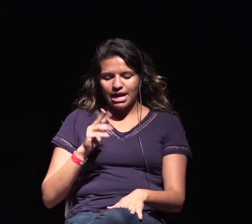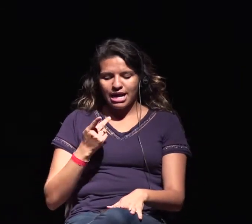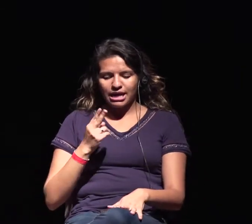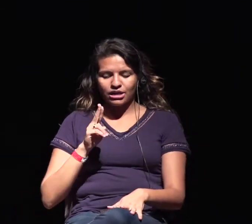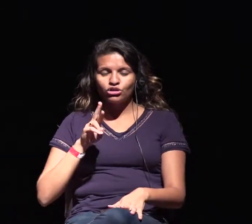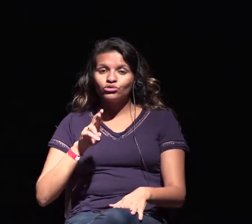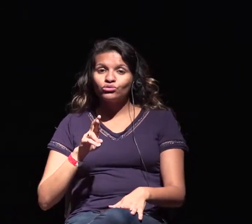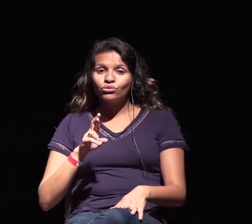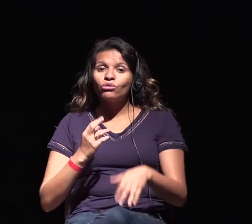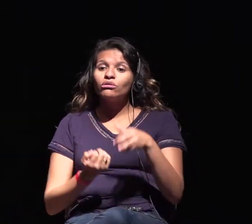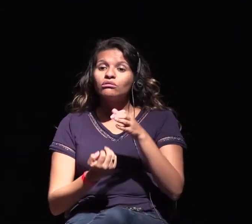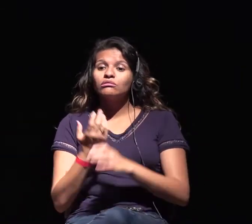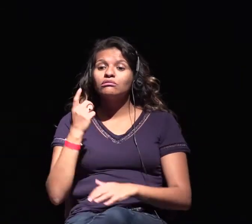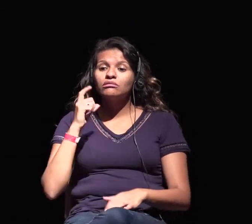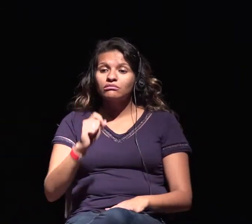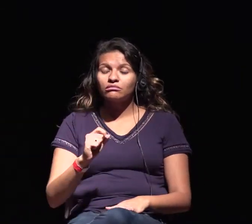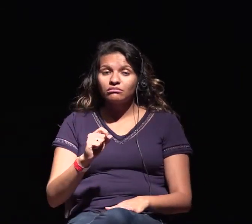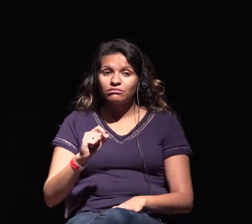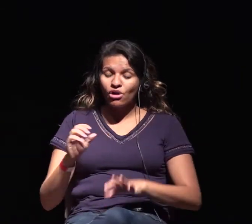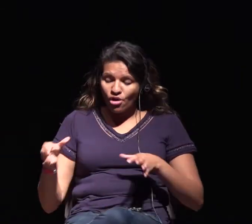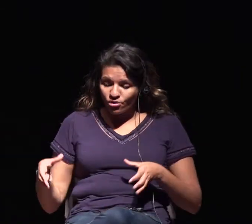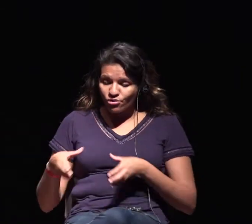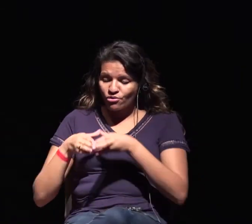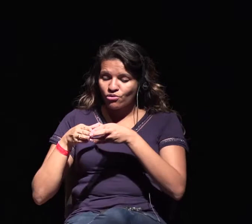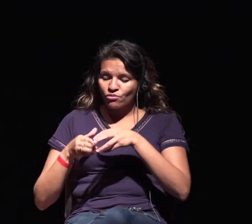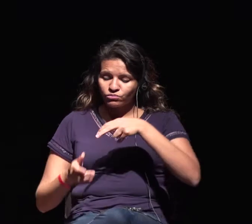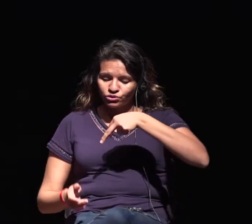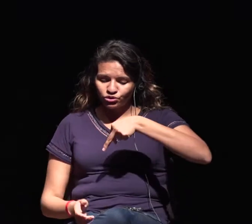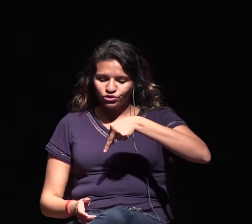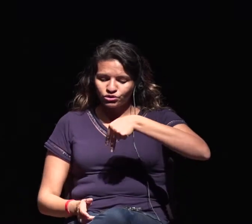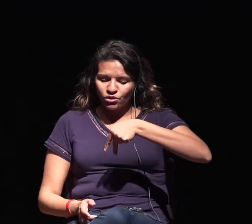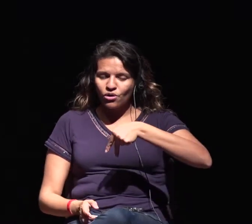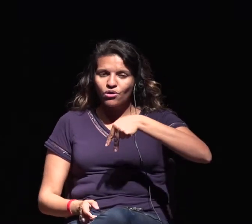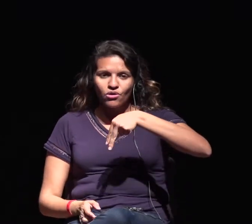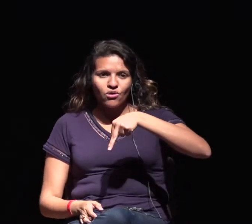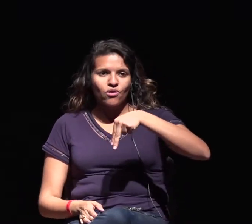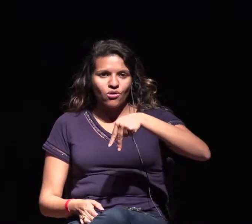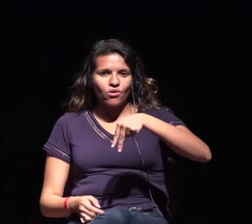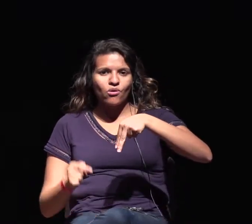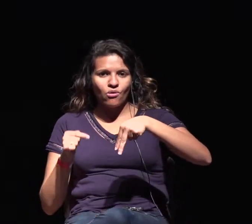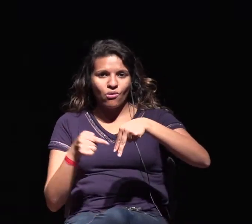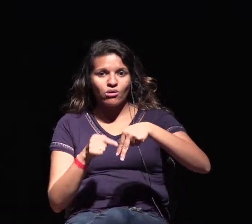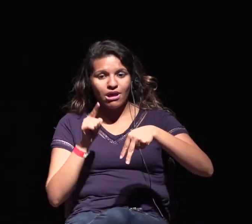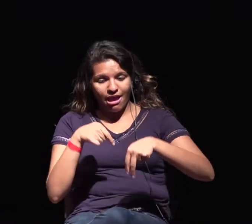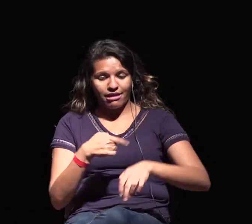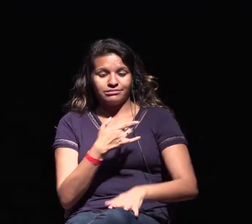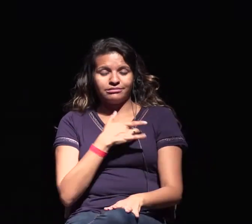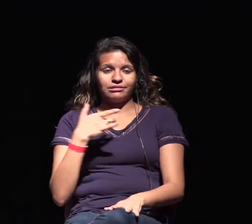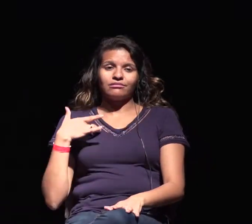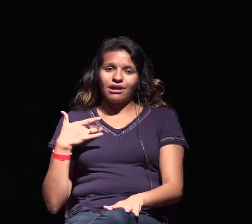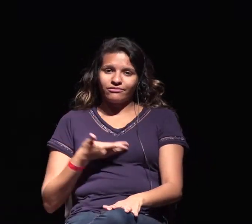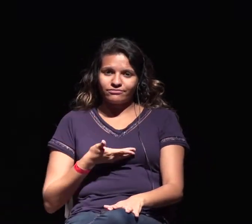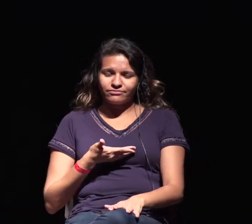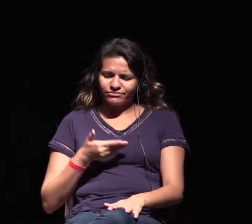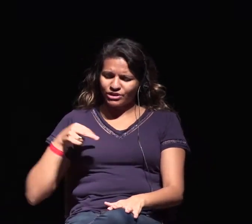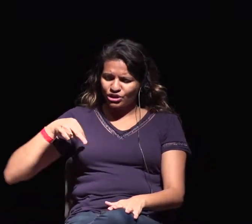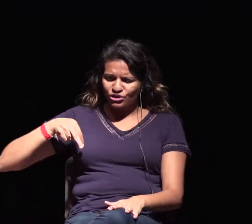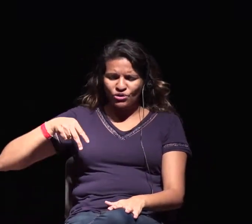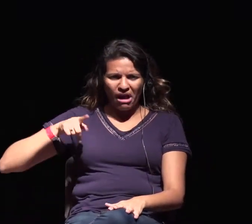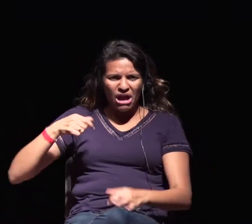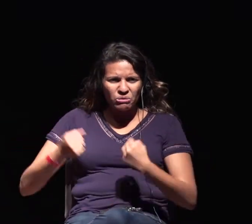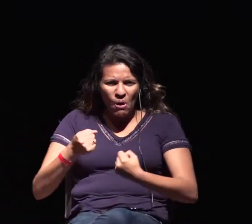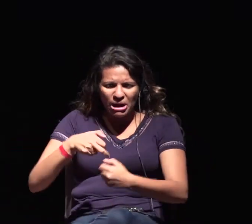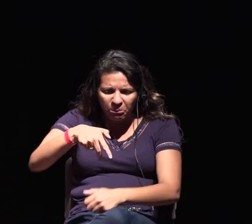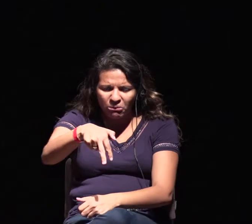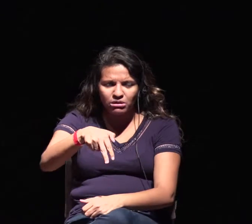to promote the concept that jogging was good for you. The word jogging, as opposed to running, was meant to invoke a safer,